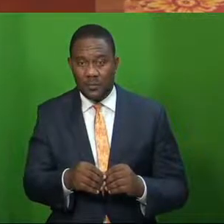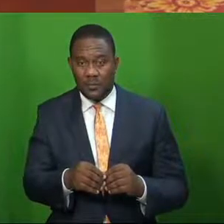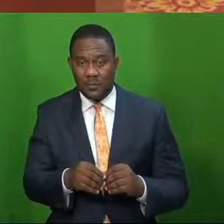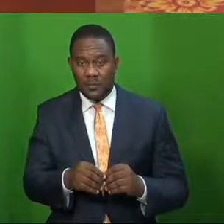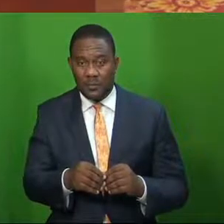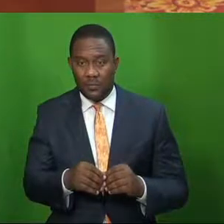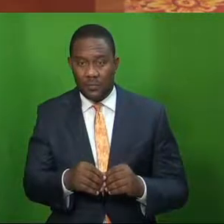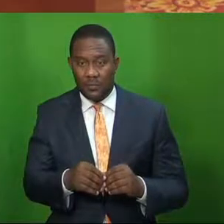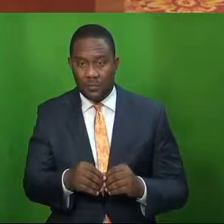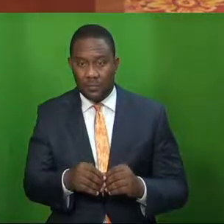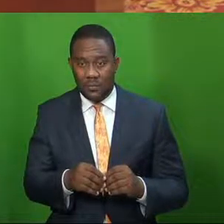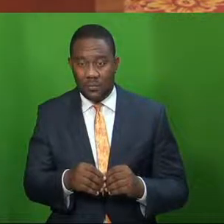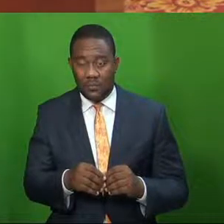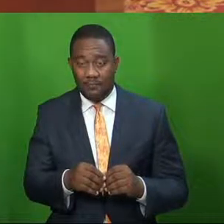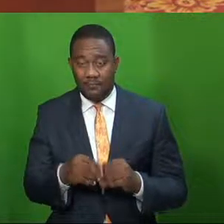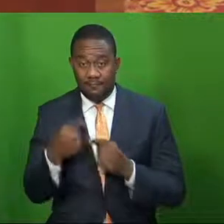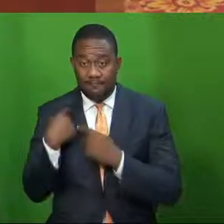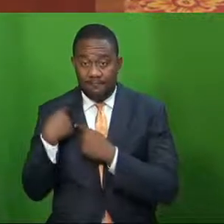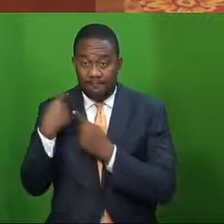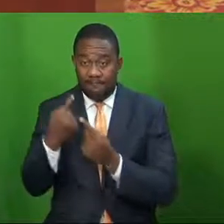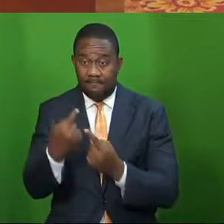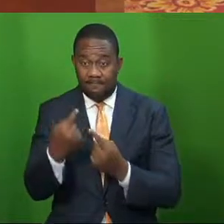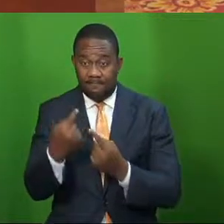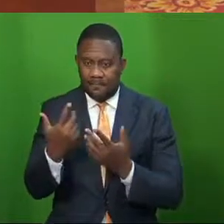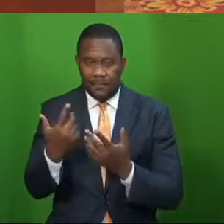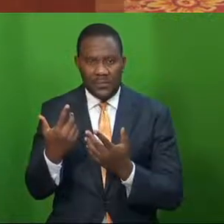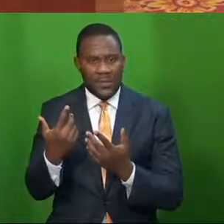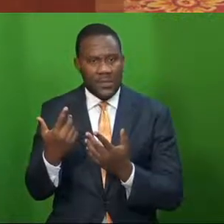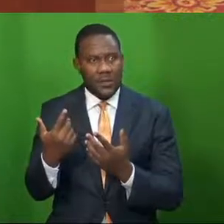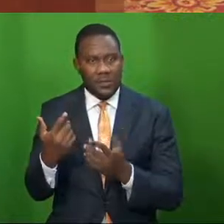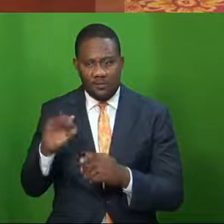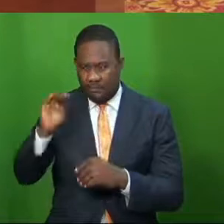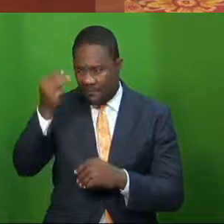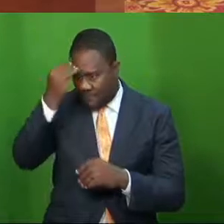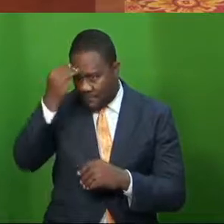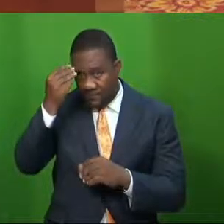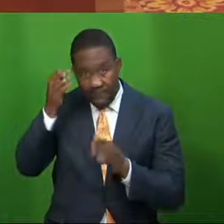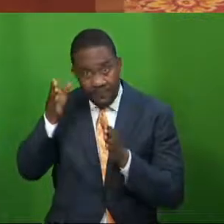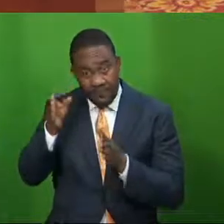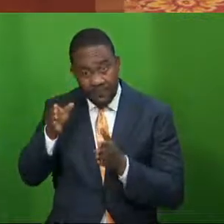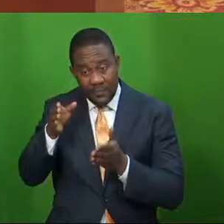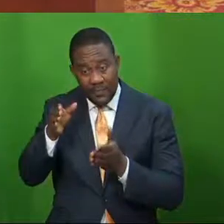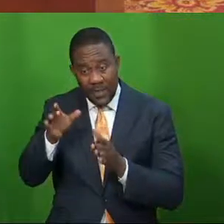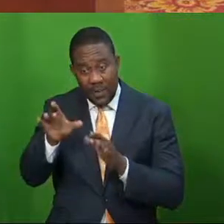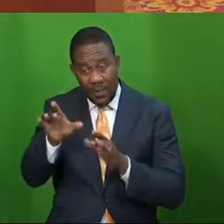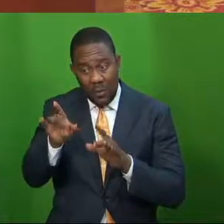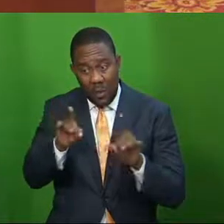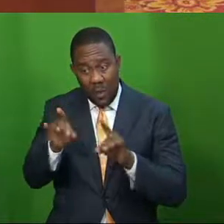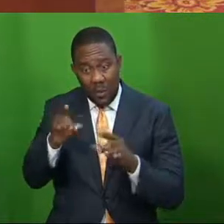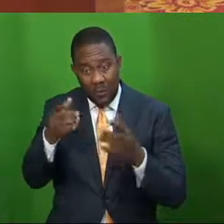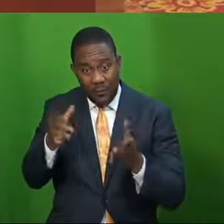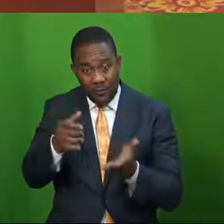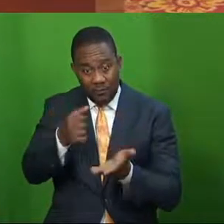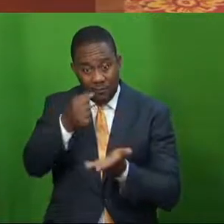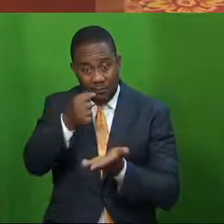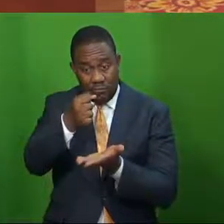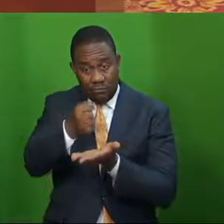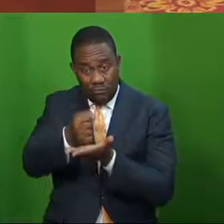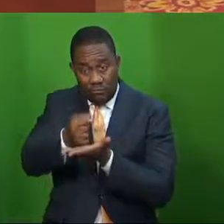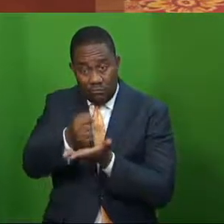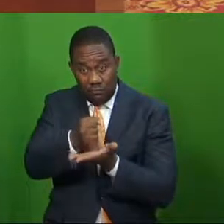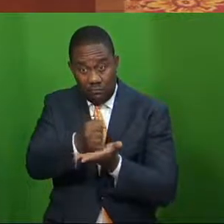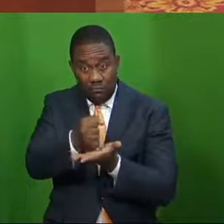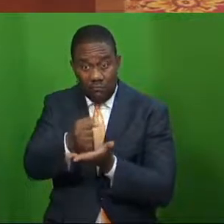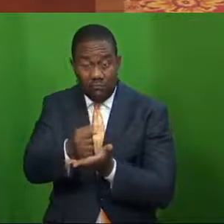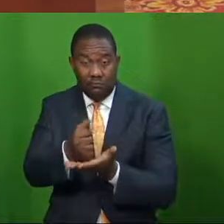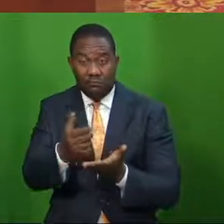meeting, until the ministers are approved of. And I guess by this, you are imposing on yourself the